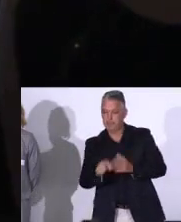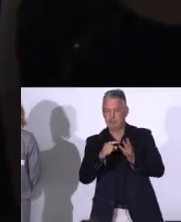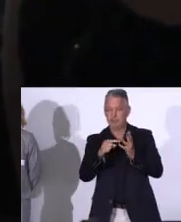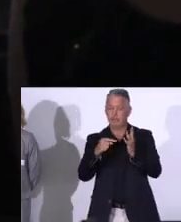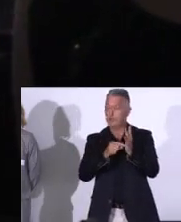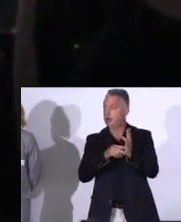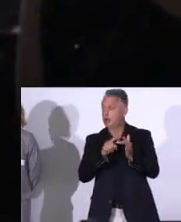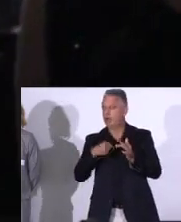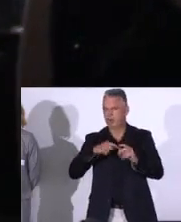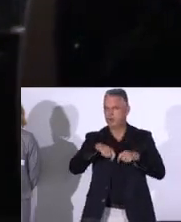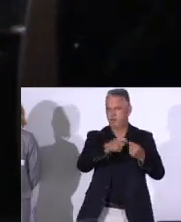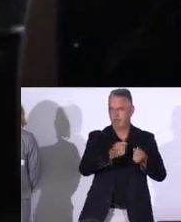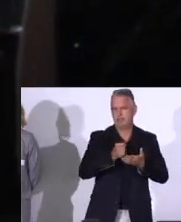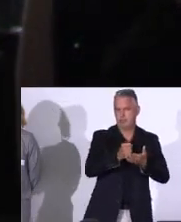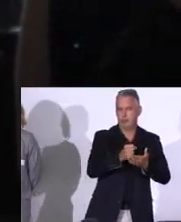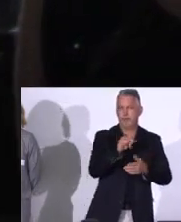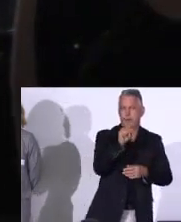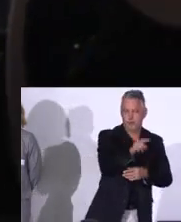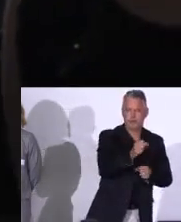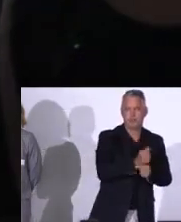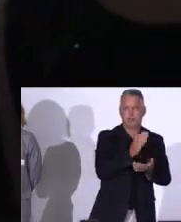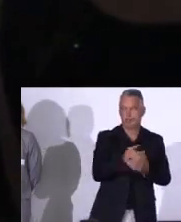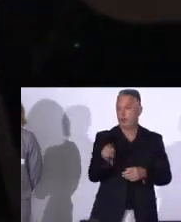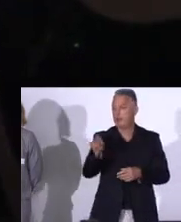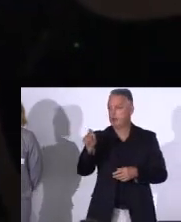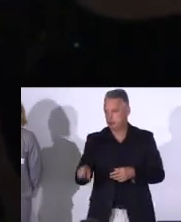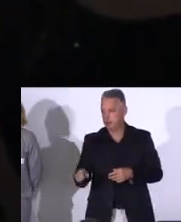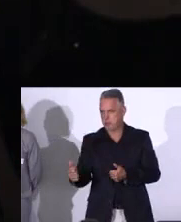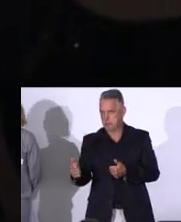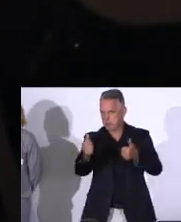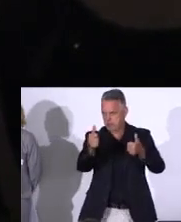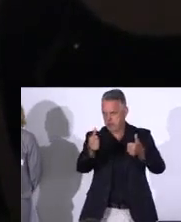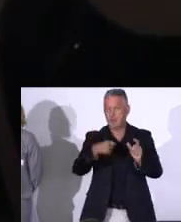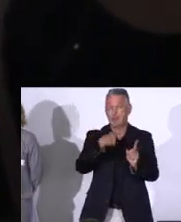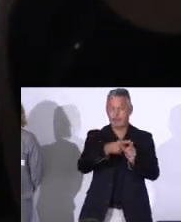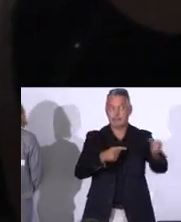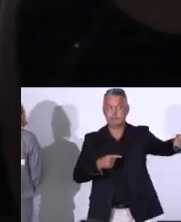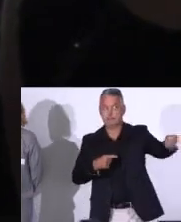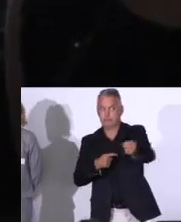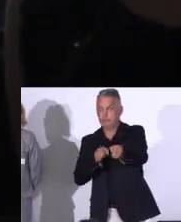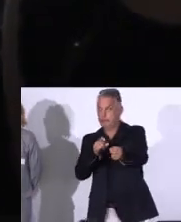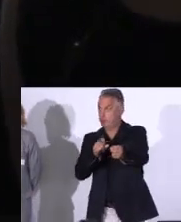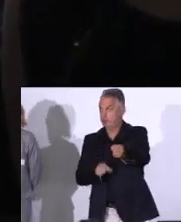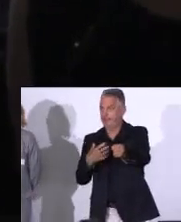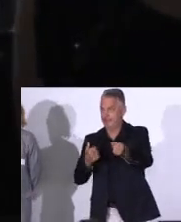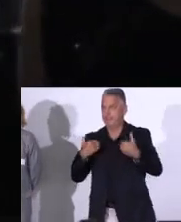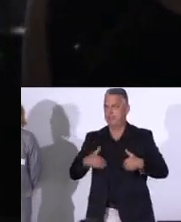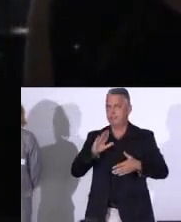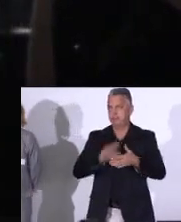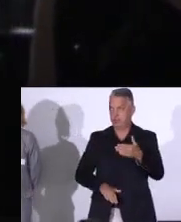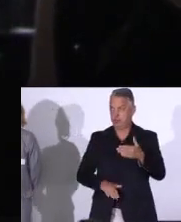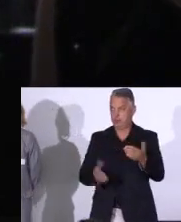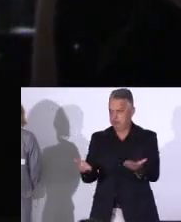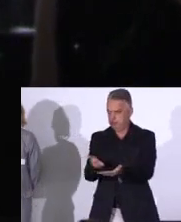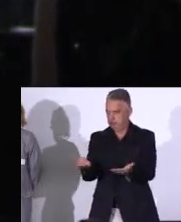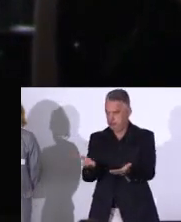officers working with individual clubs to make sure somebody's experience is as good as it can be on the ground, to make sure that the data is